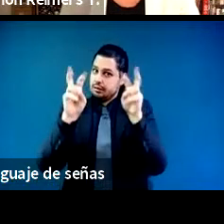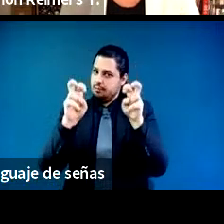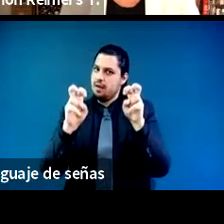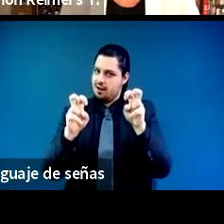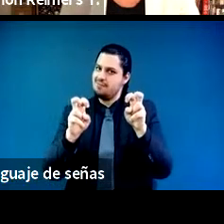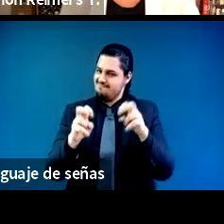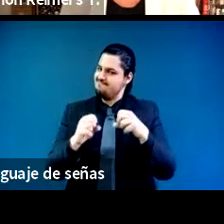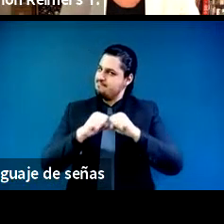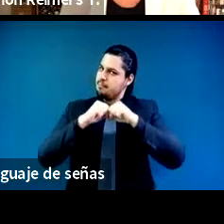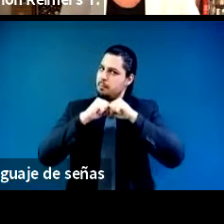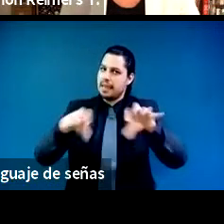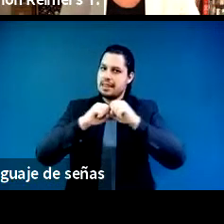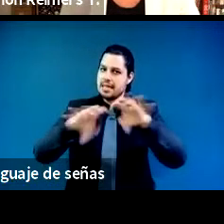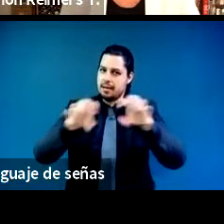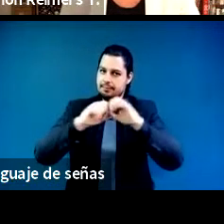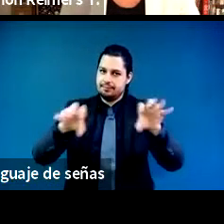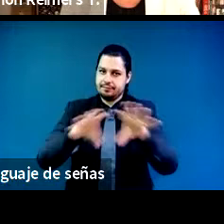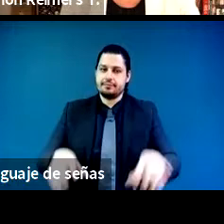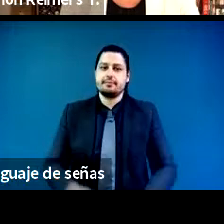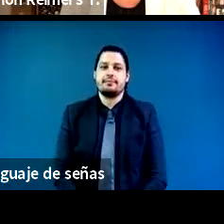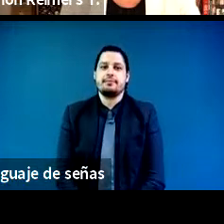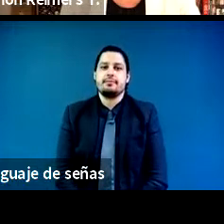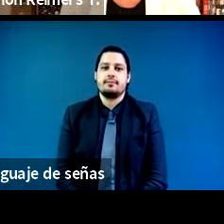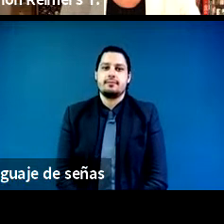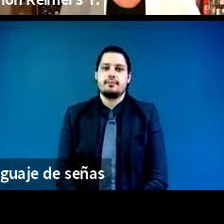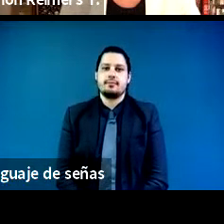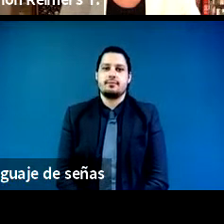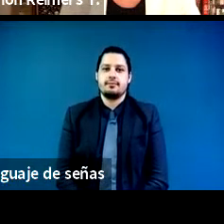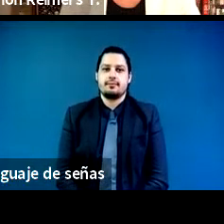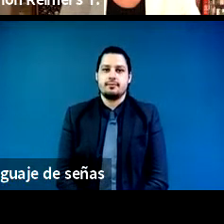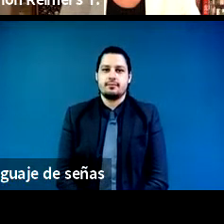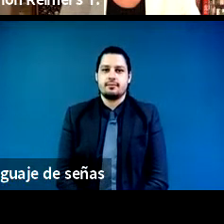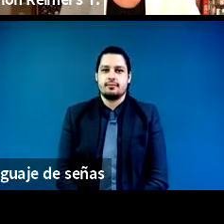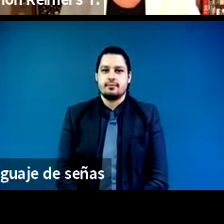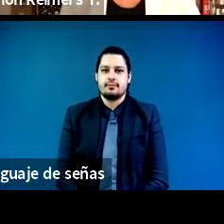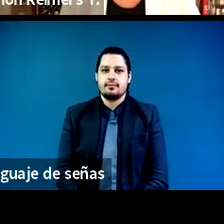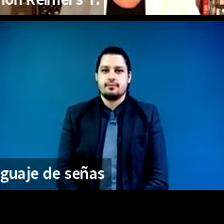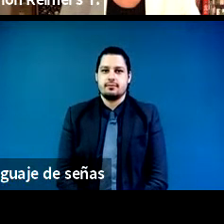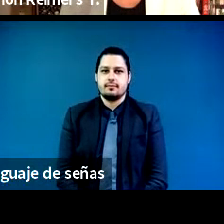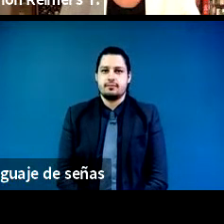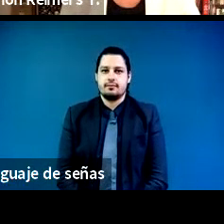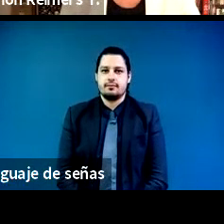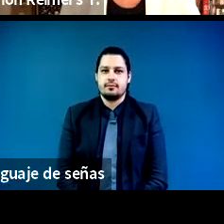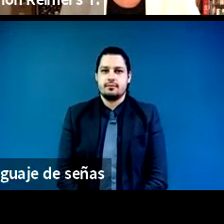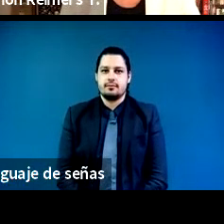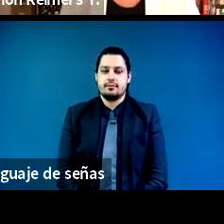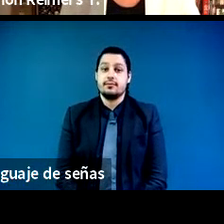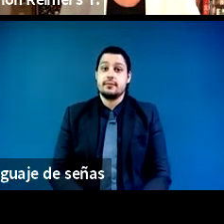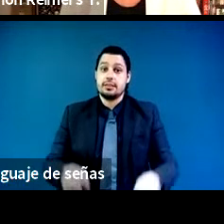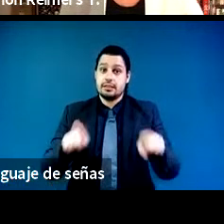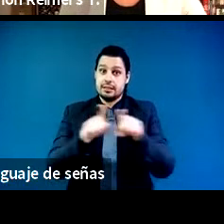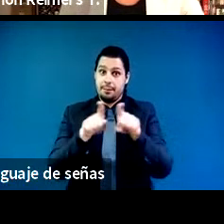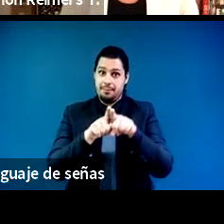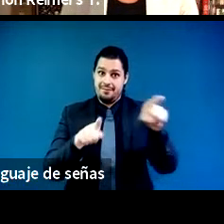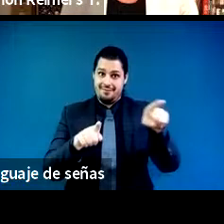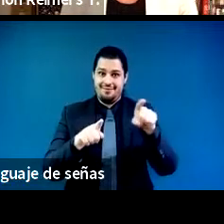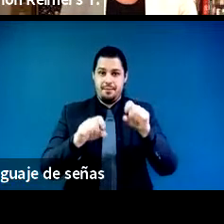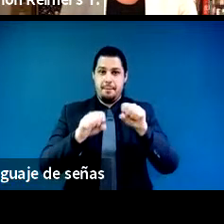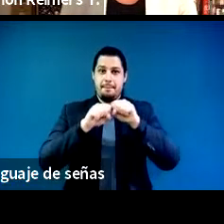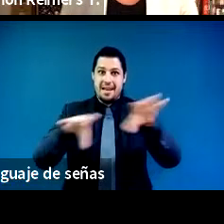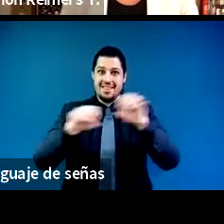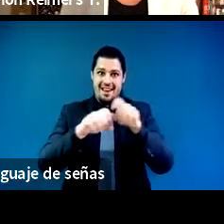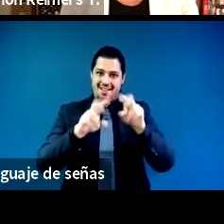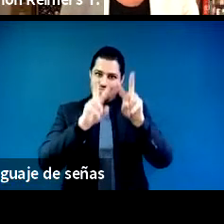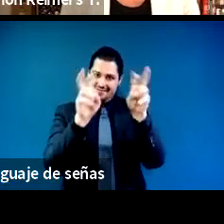about women in different contexts, different backgrounds, and different countries. Thank you very much. Over. Thank you